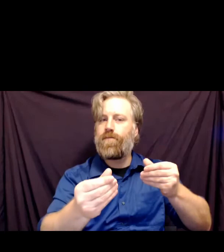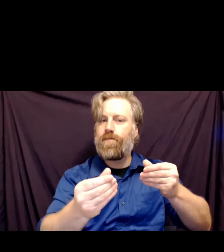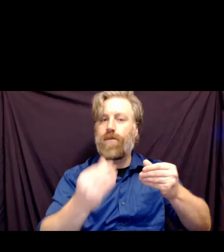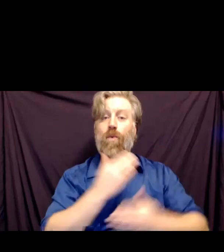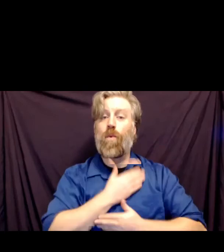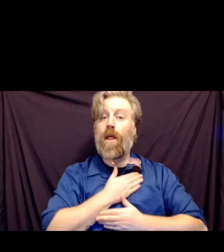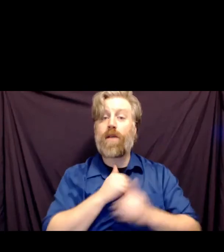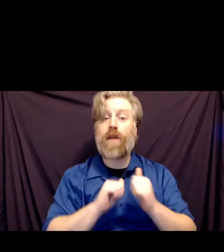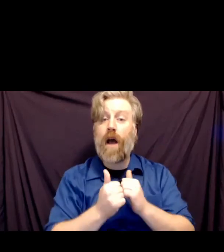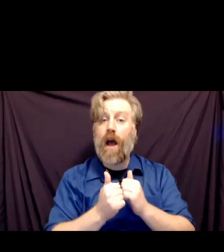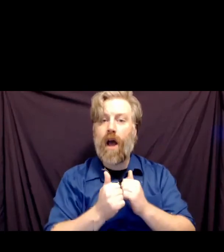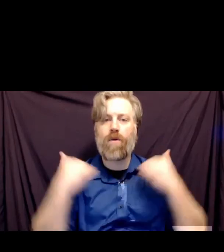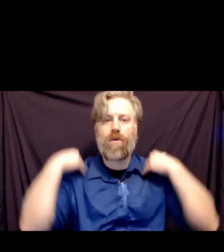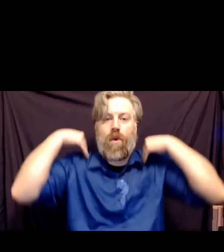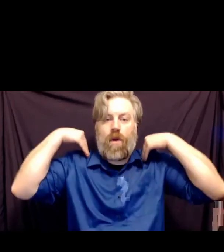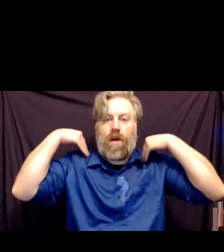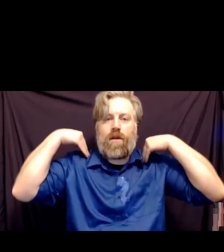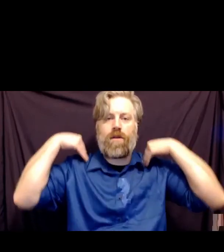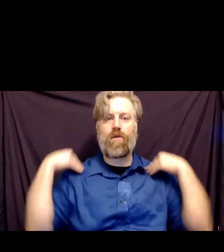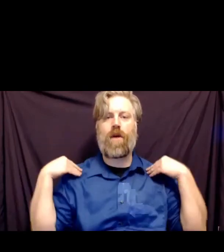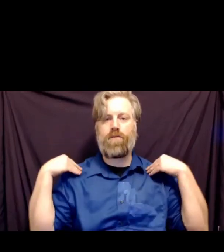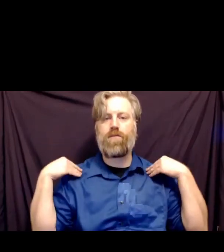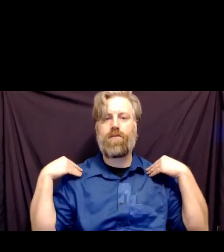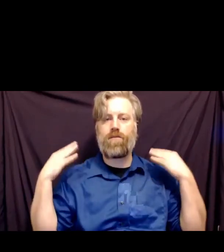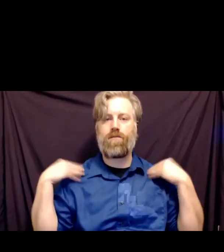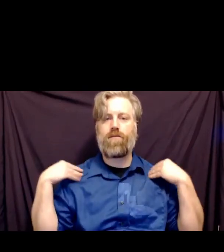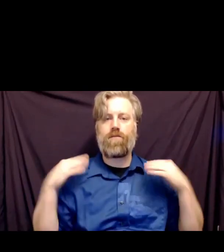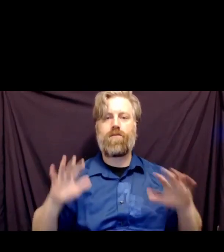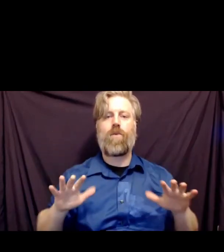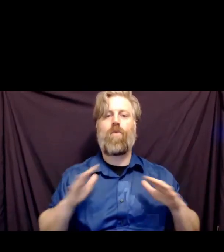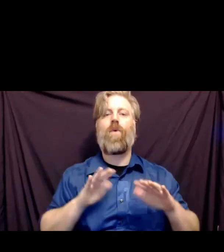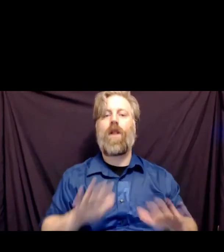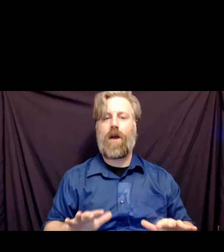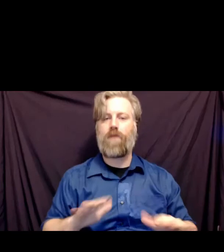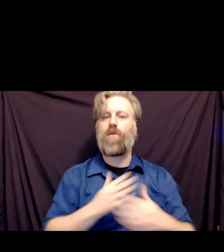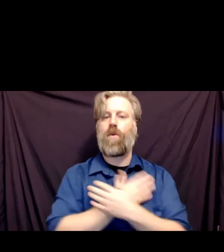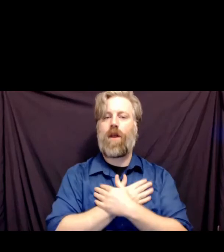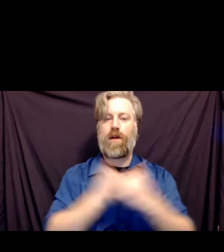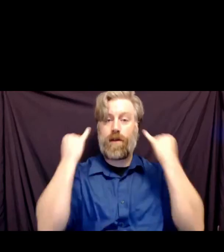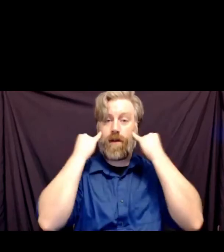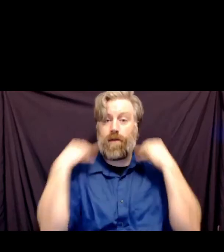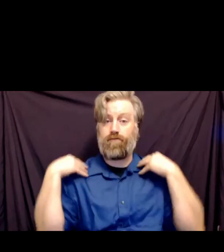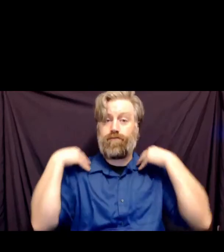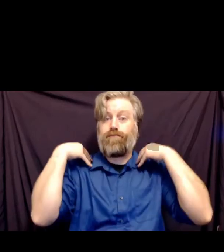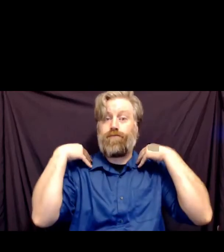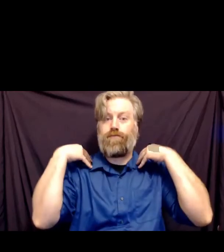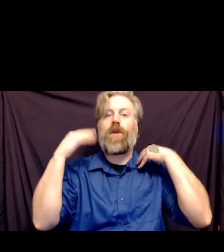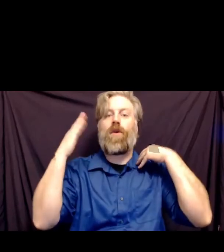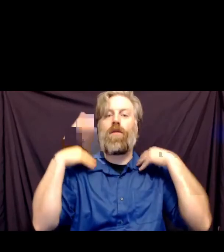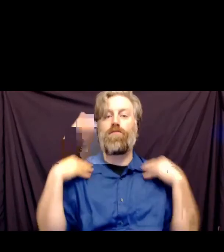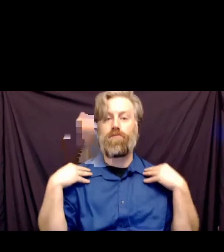shoulders. So when you drop your shoulders, that's a signal for the body to relax. You put a smile on the